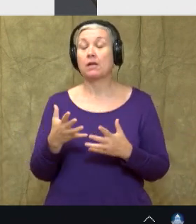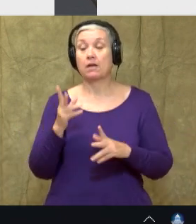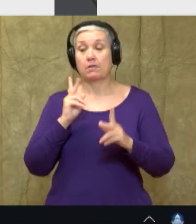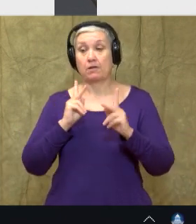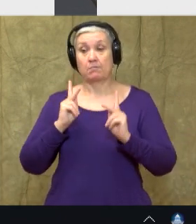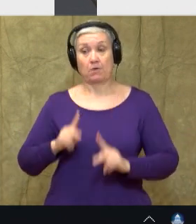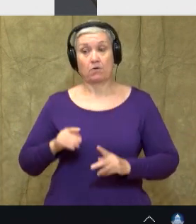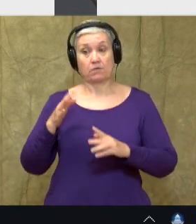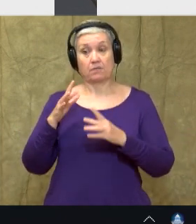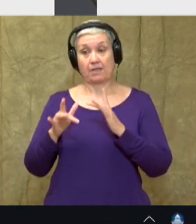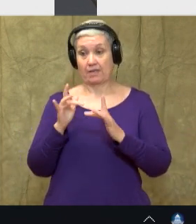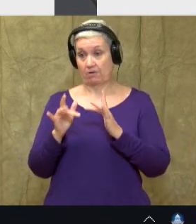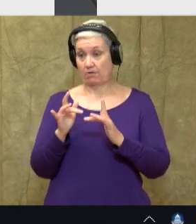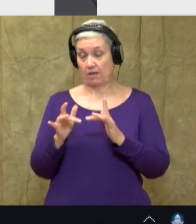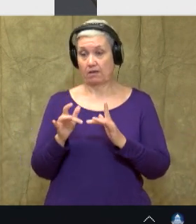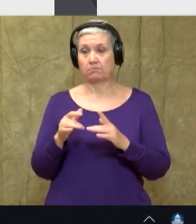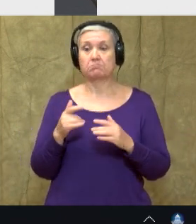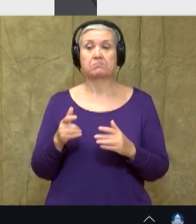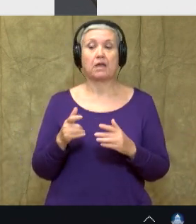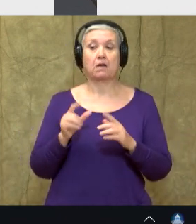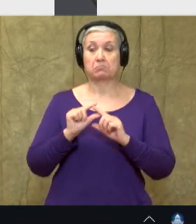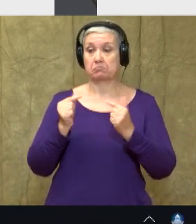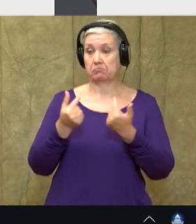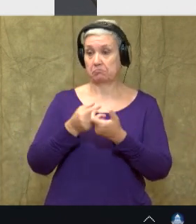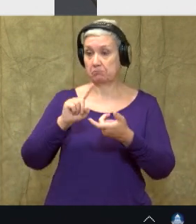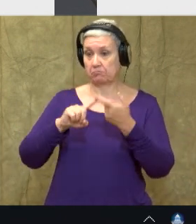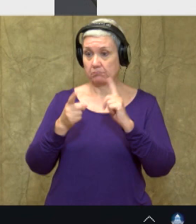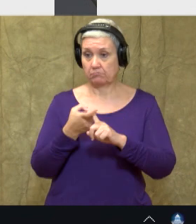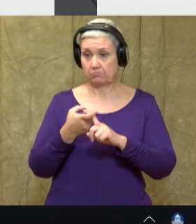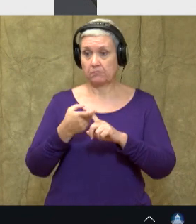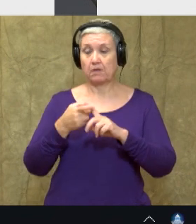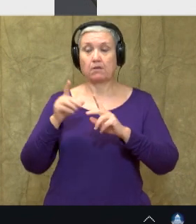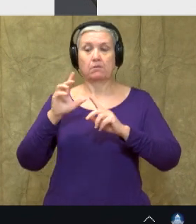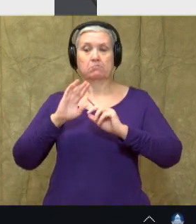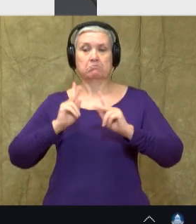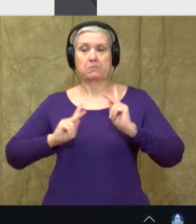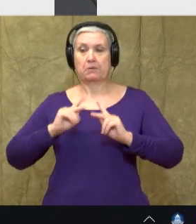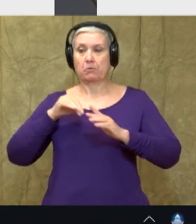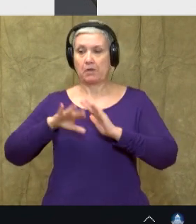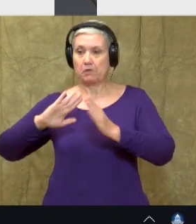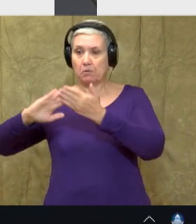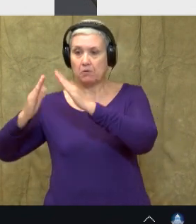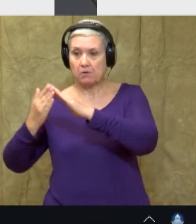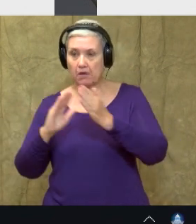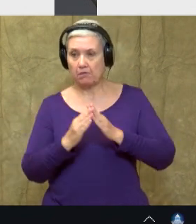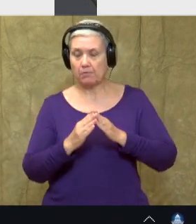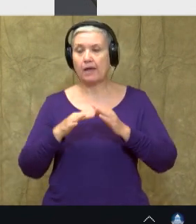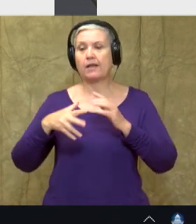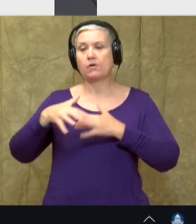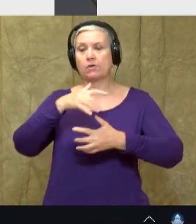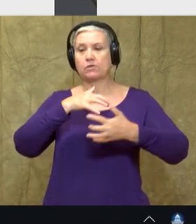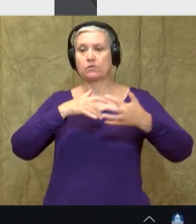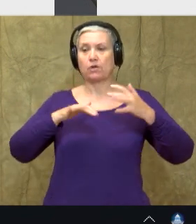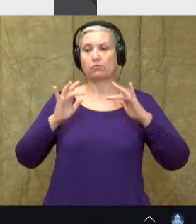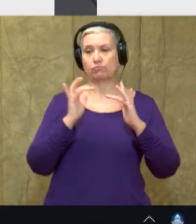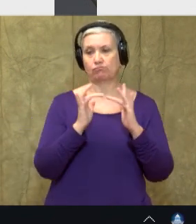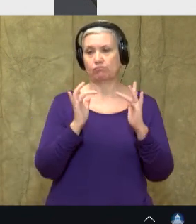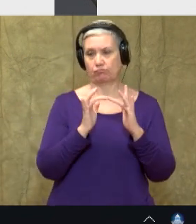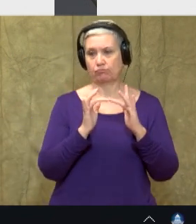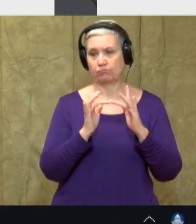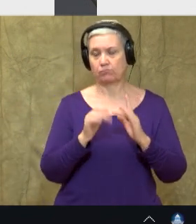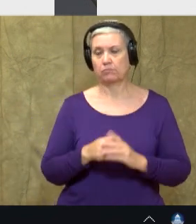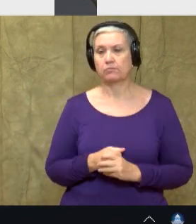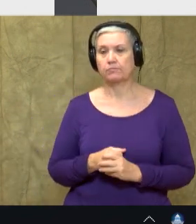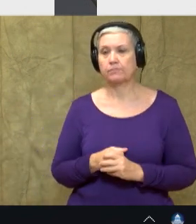over the internet, your group of friends, the people in your town, and social media contacts. All are examples